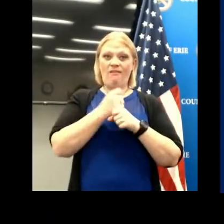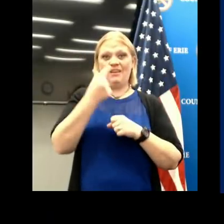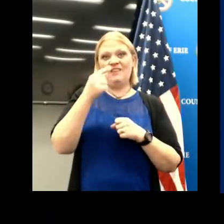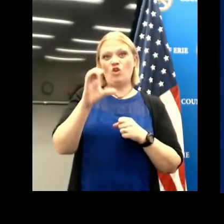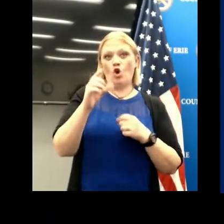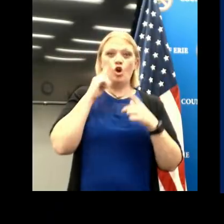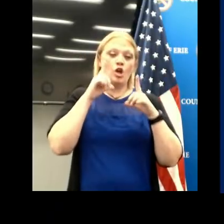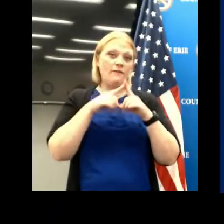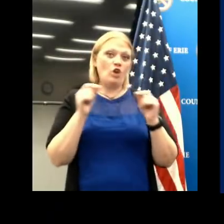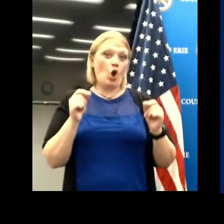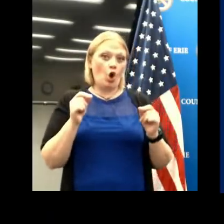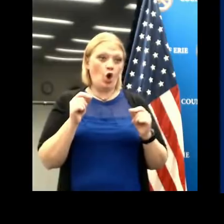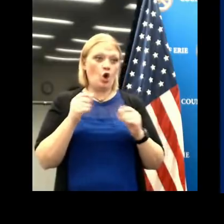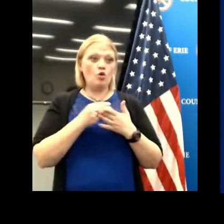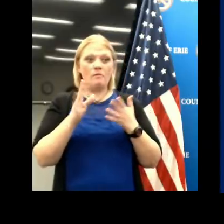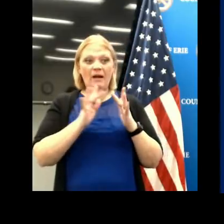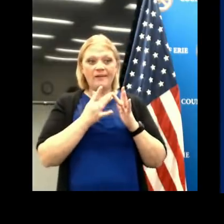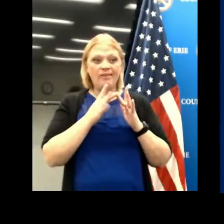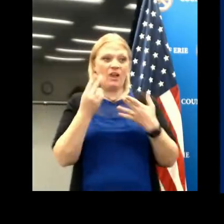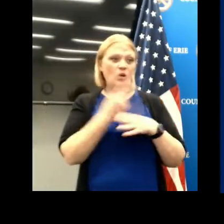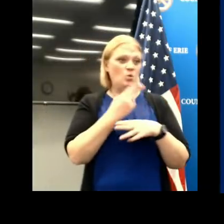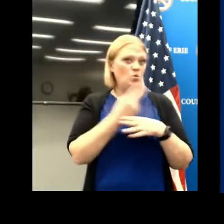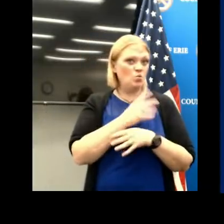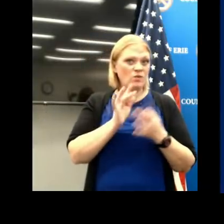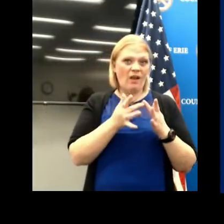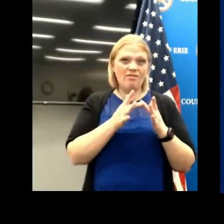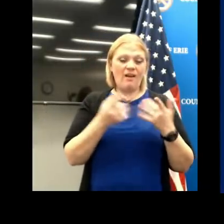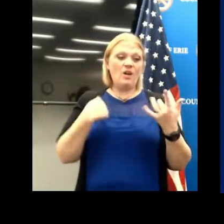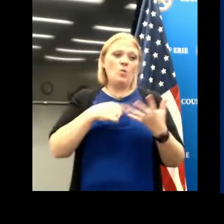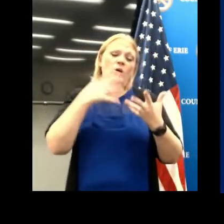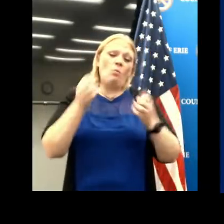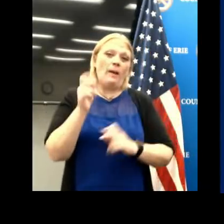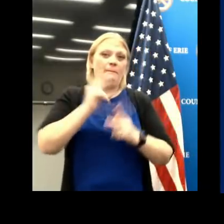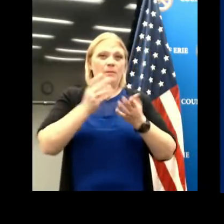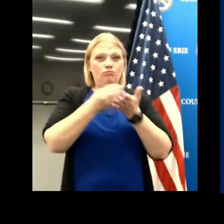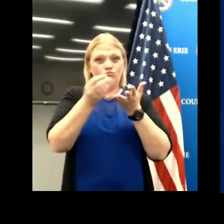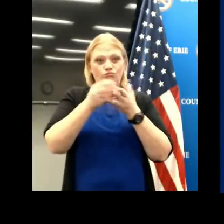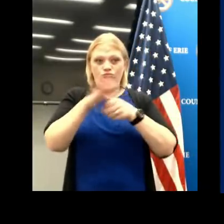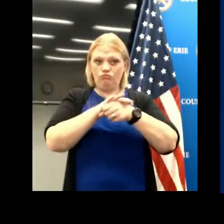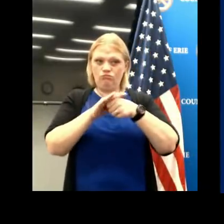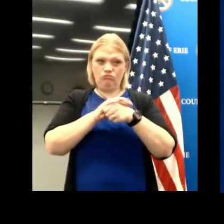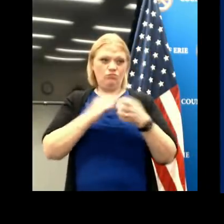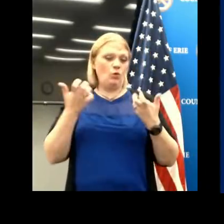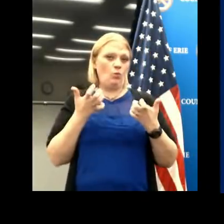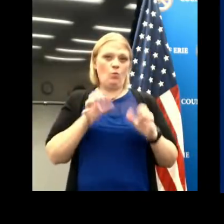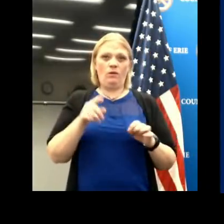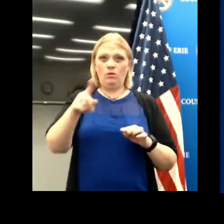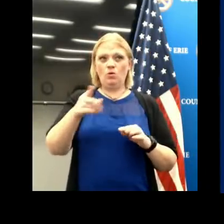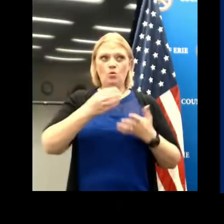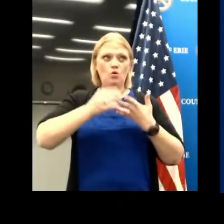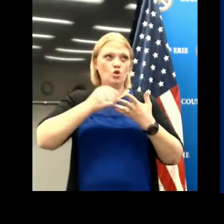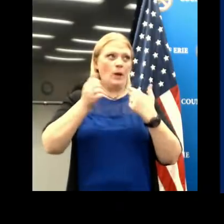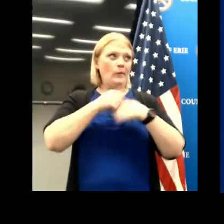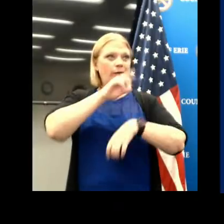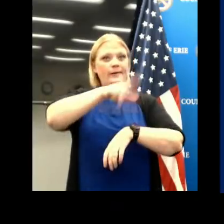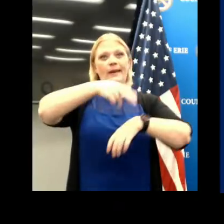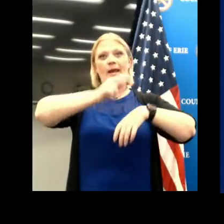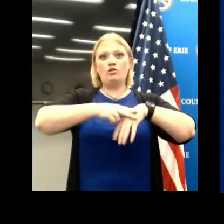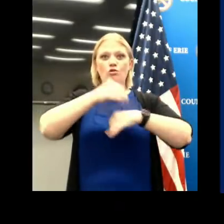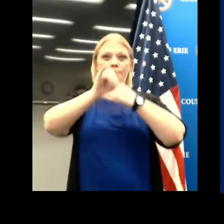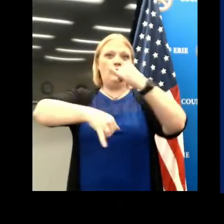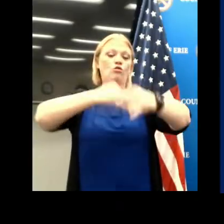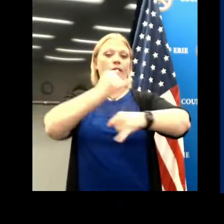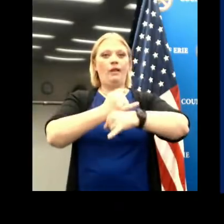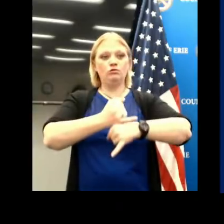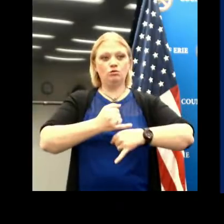buy them online. You can even use them online at local shops. We want people to shop local. We don't want you to shop with the national and the